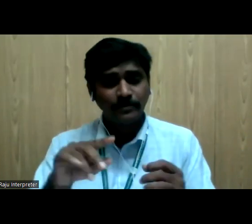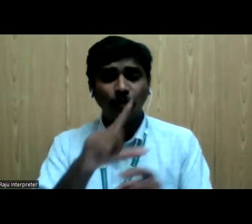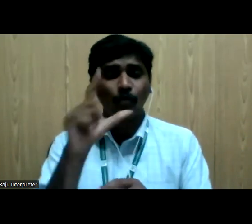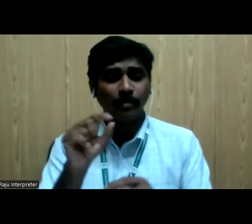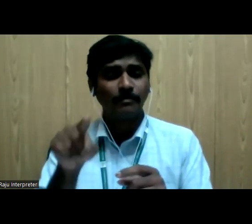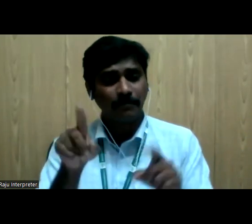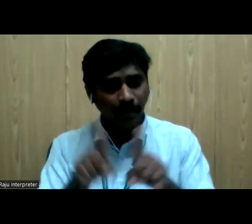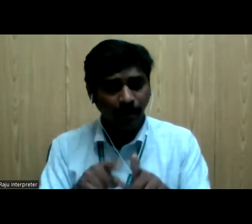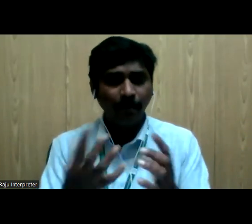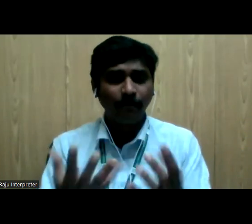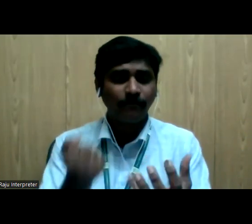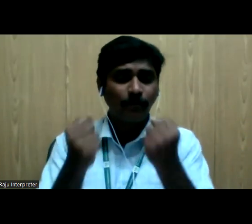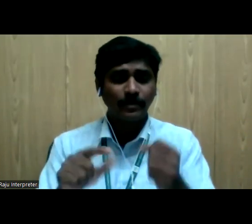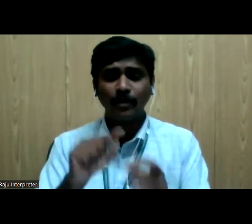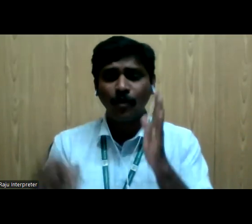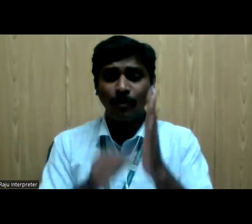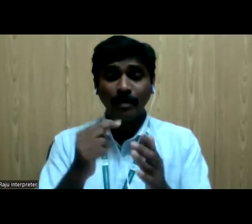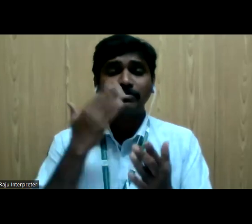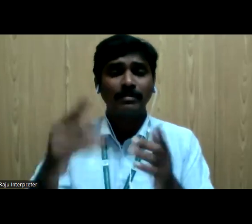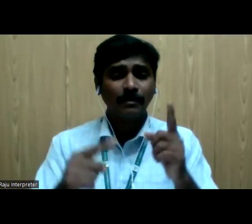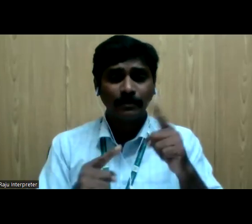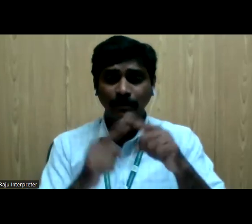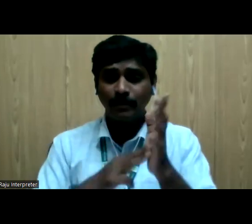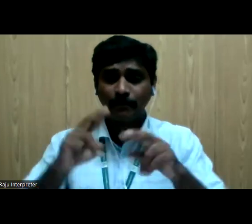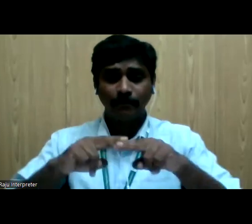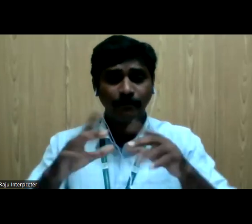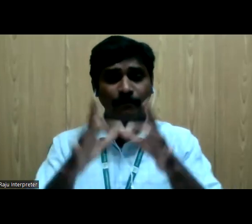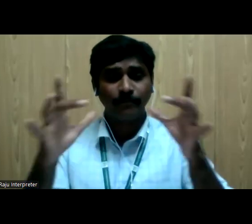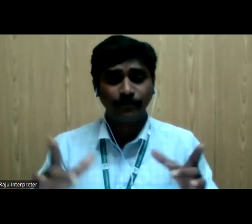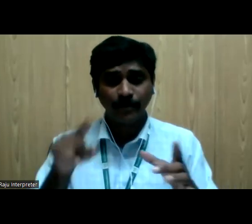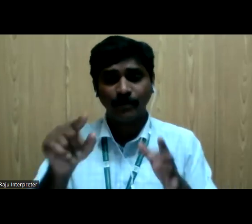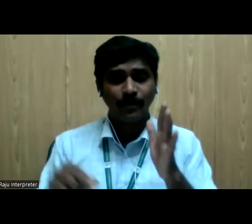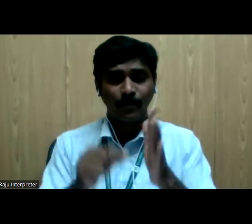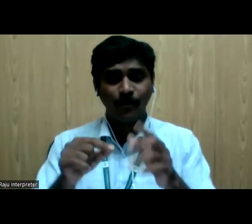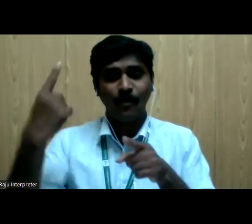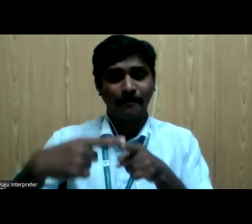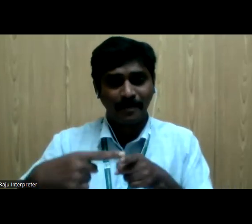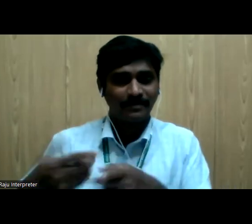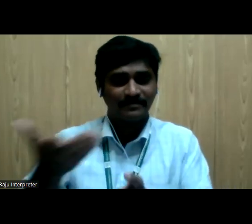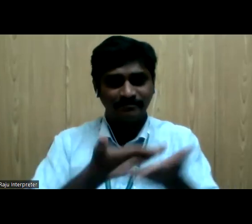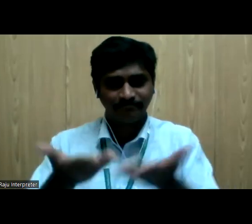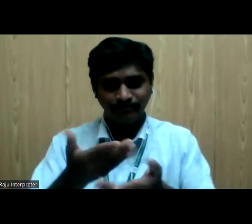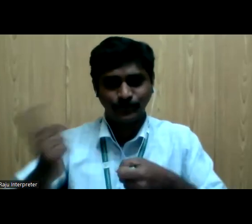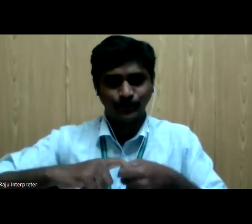for the opportunity, Tech Mahindra Foundation, to participate. Over to you, Naima and